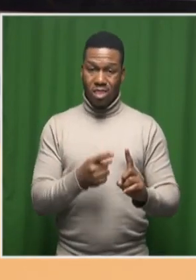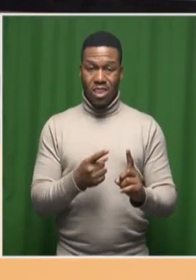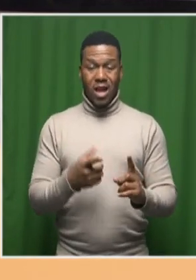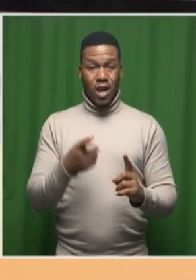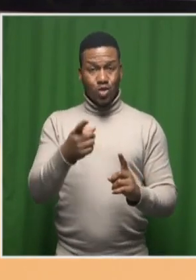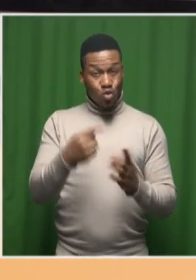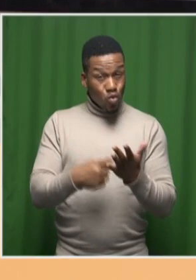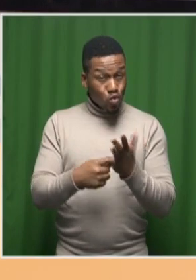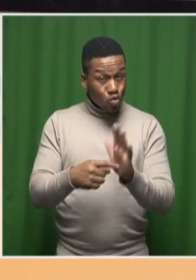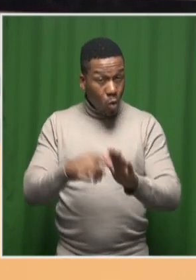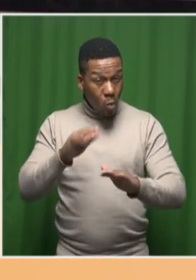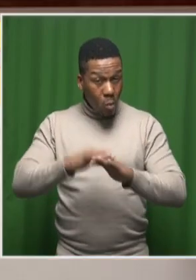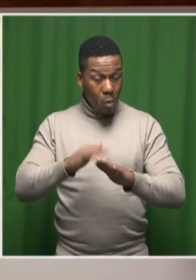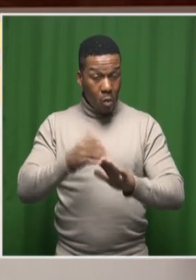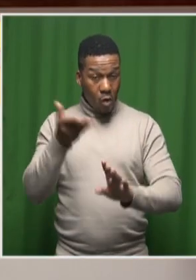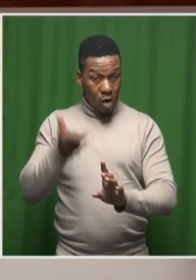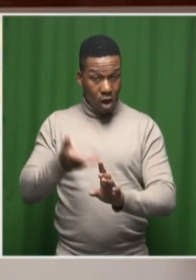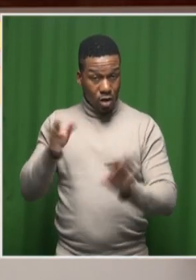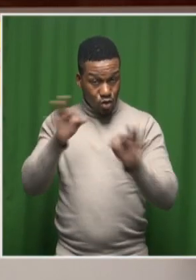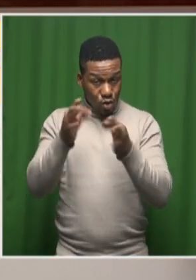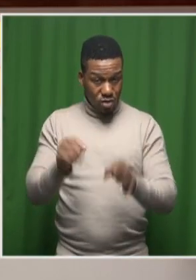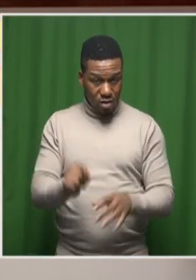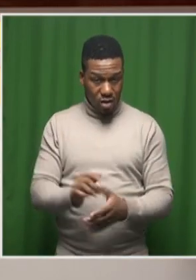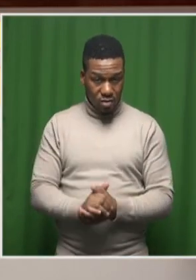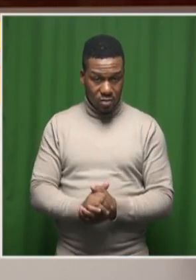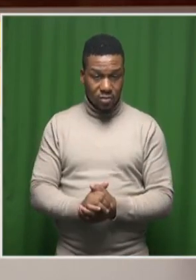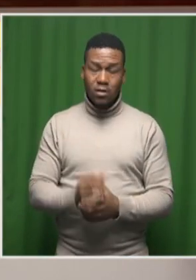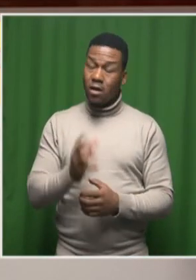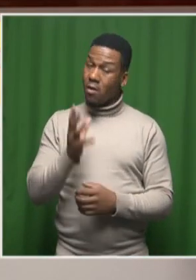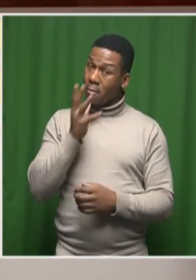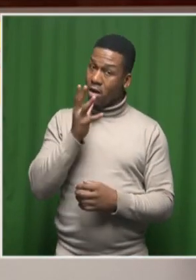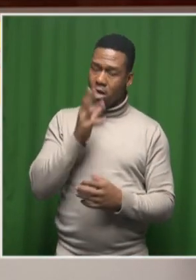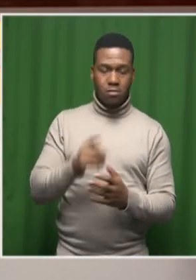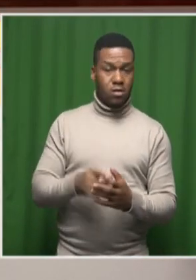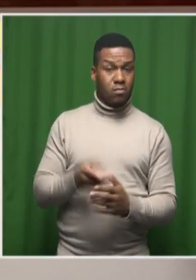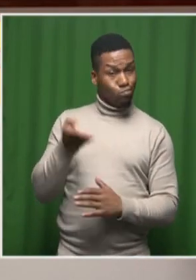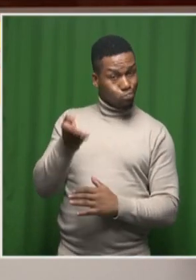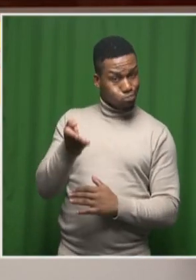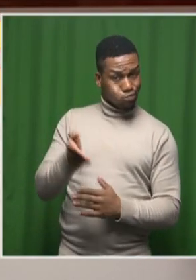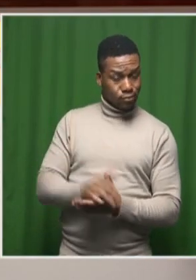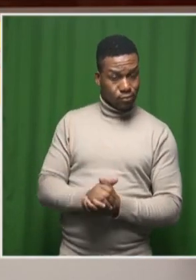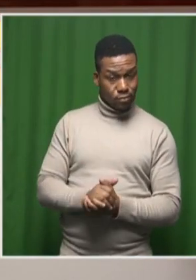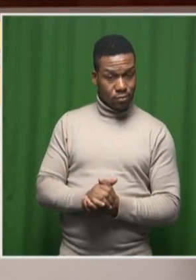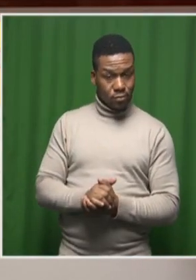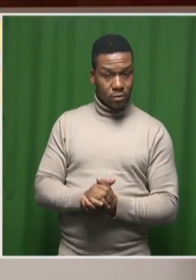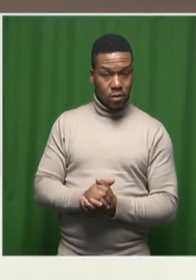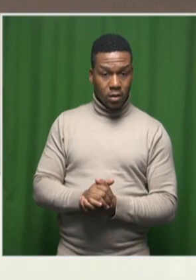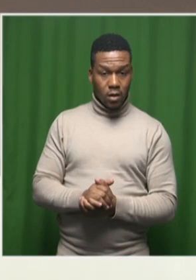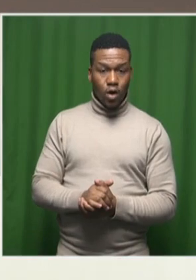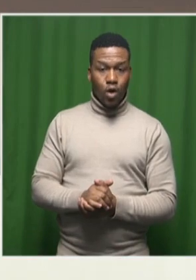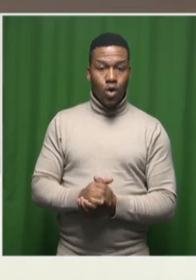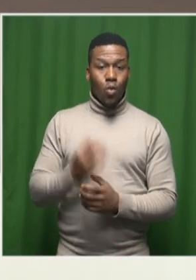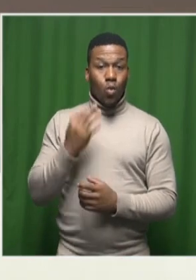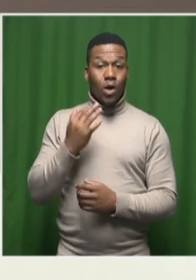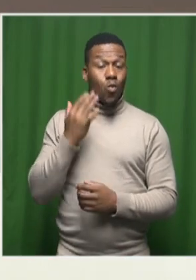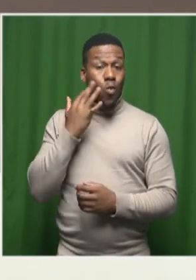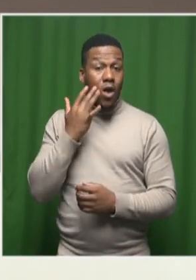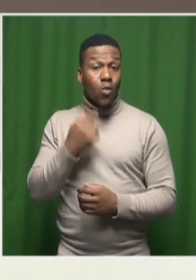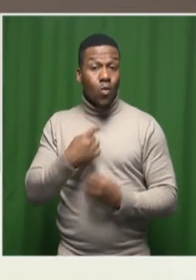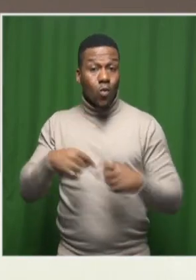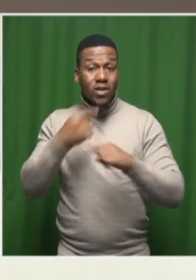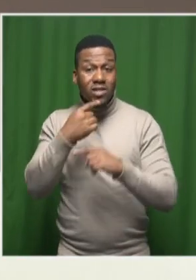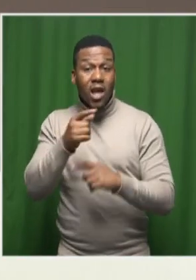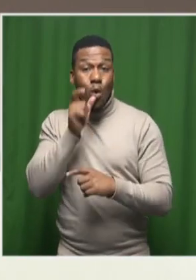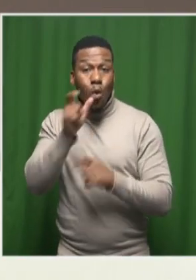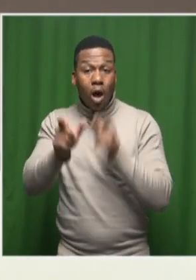reflected in this project? I think a lot of it is reflected, Is it? you know. Yeah, I think it's his, when we say it's his words,